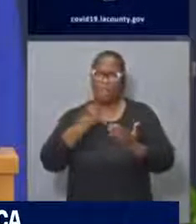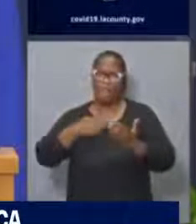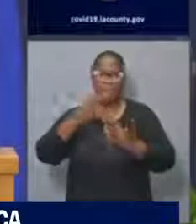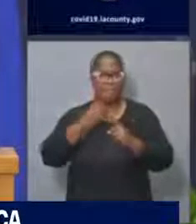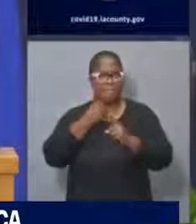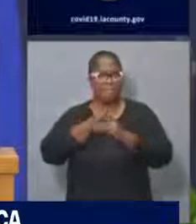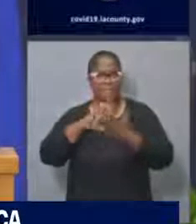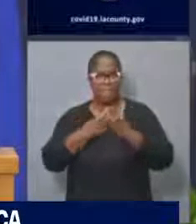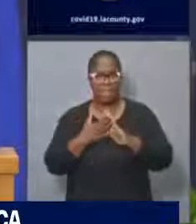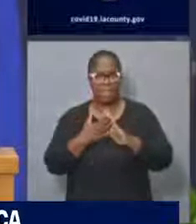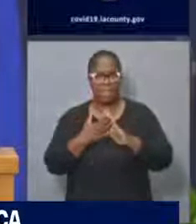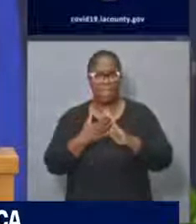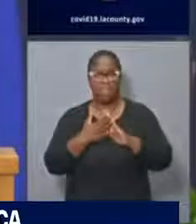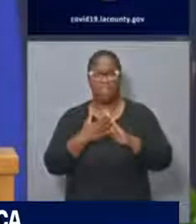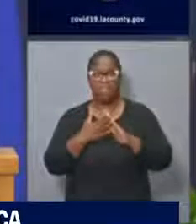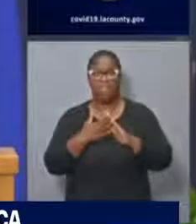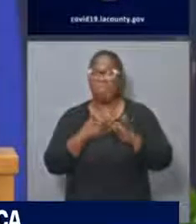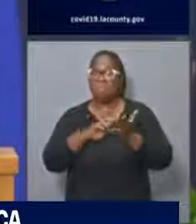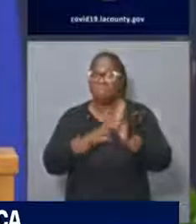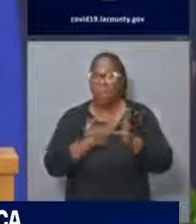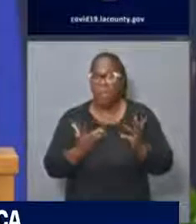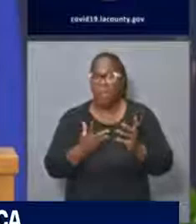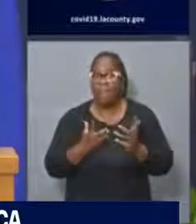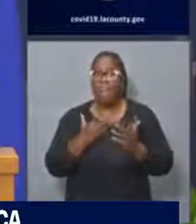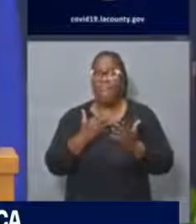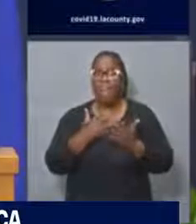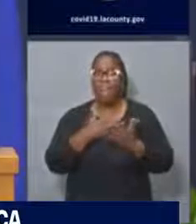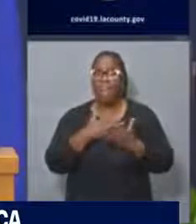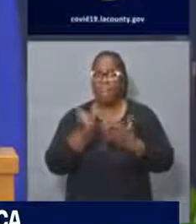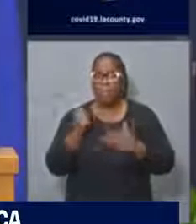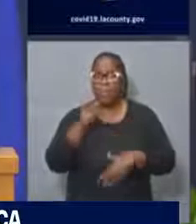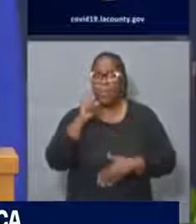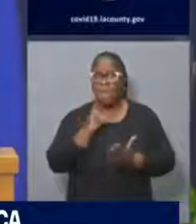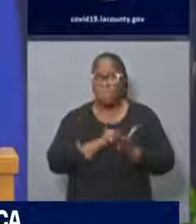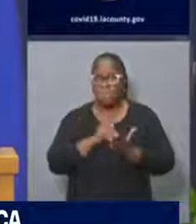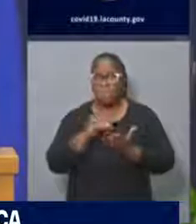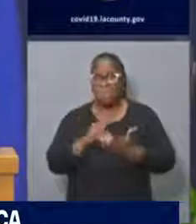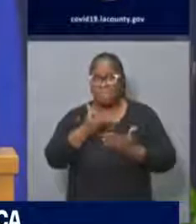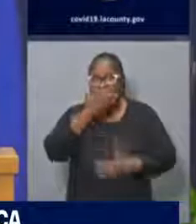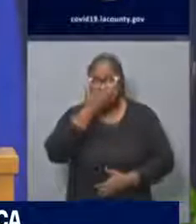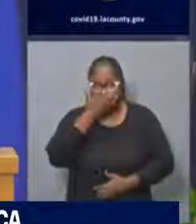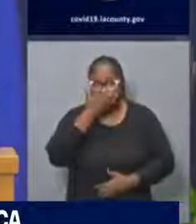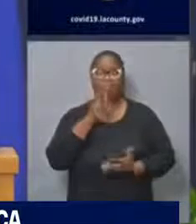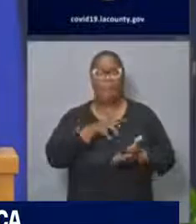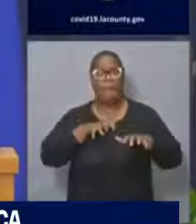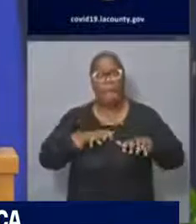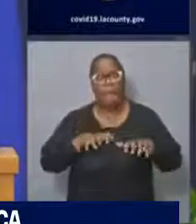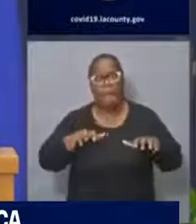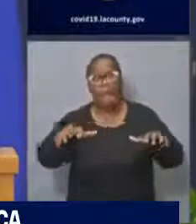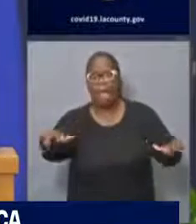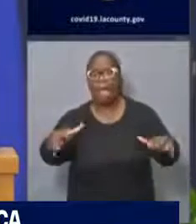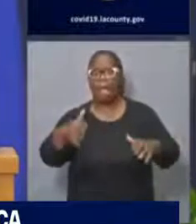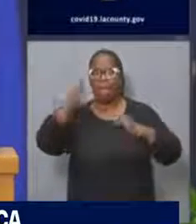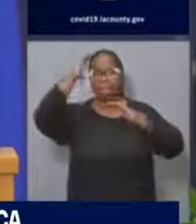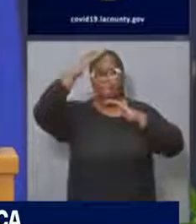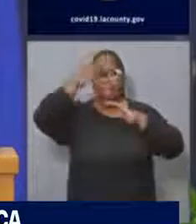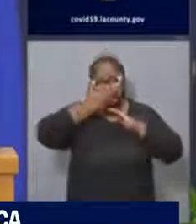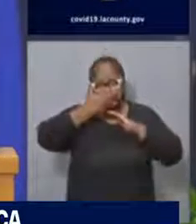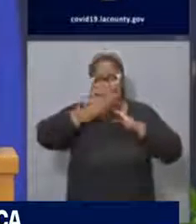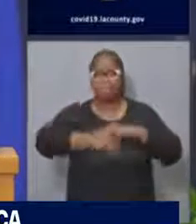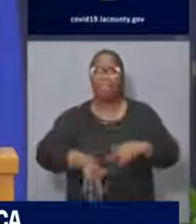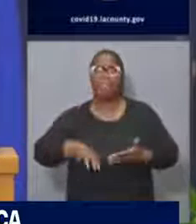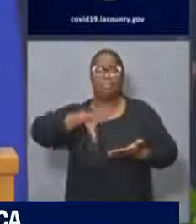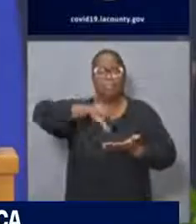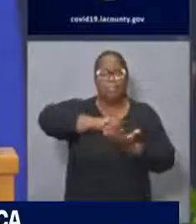distribution is almost 1 million face coverings, several thousands of hand sanitizers and face shields, and